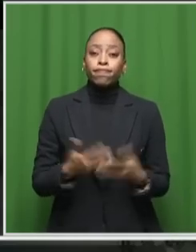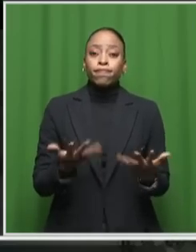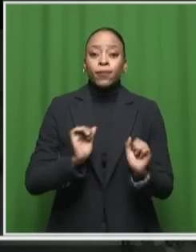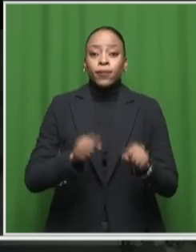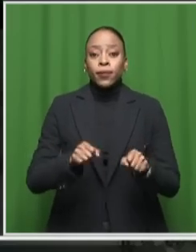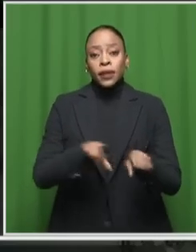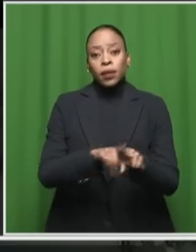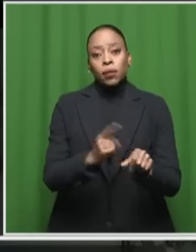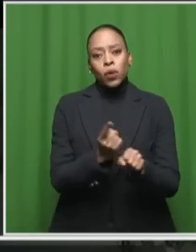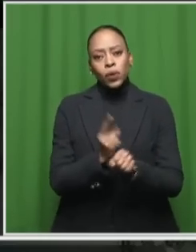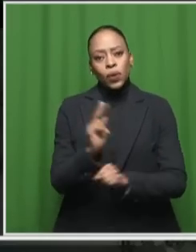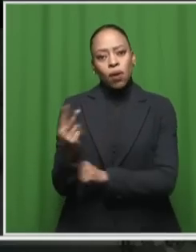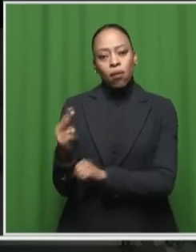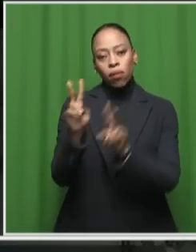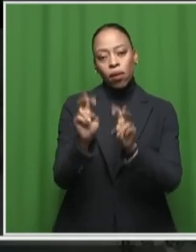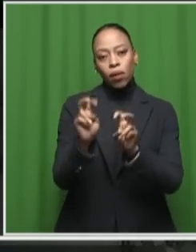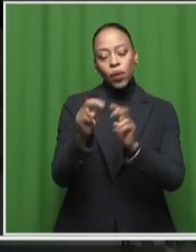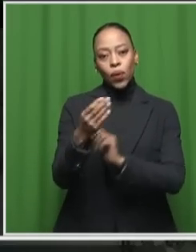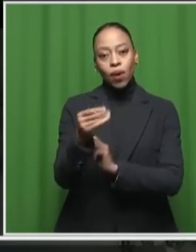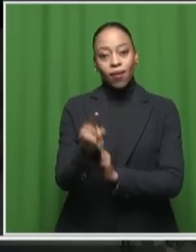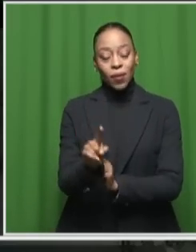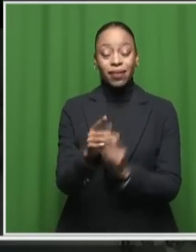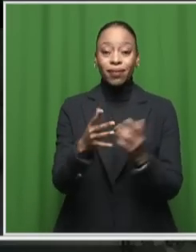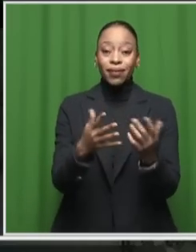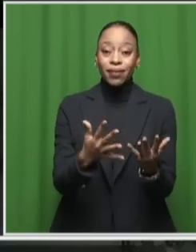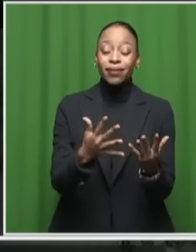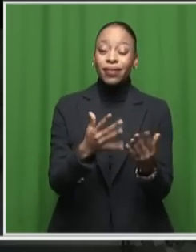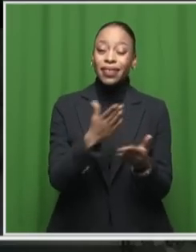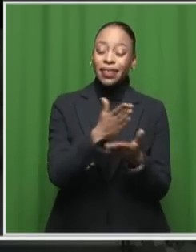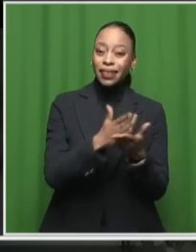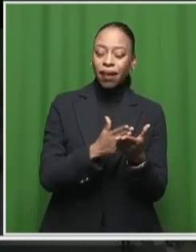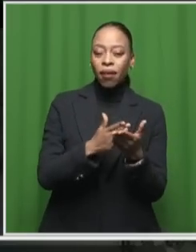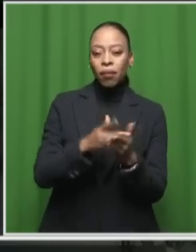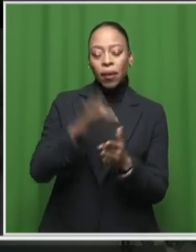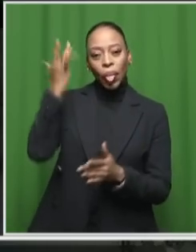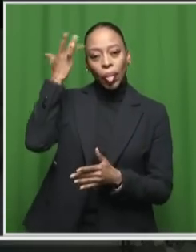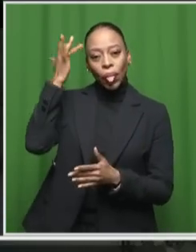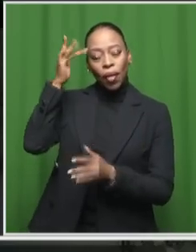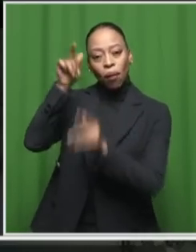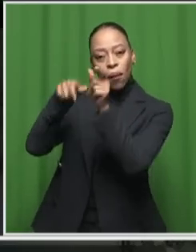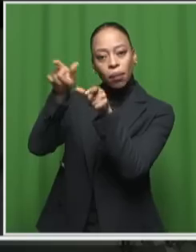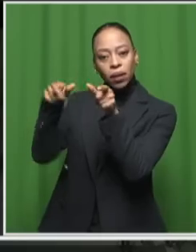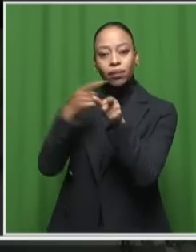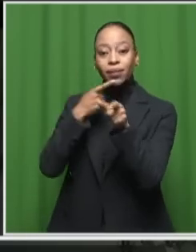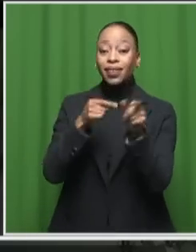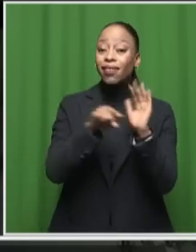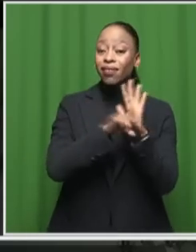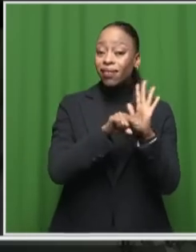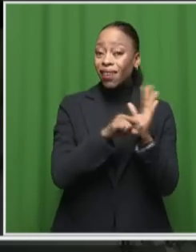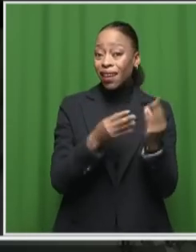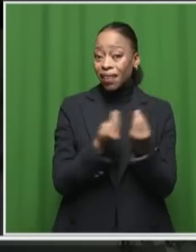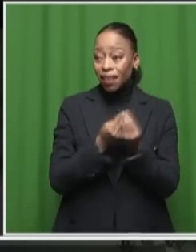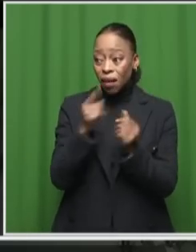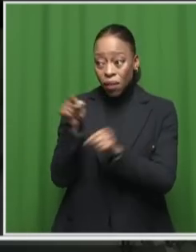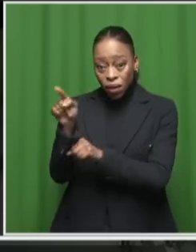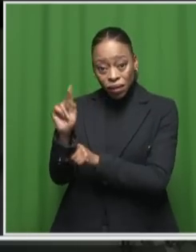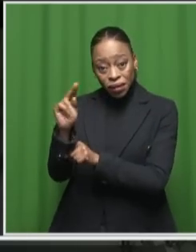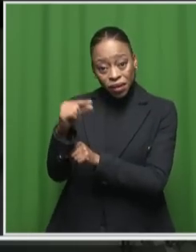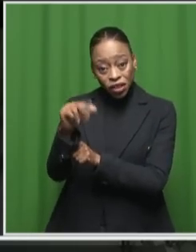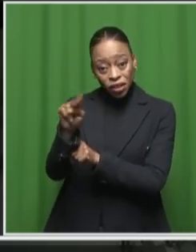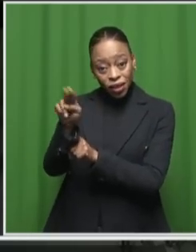Manuel, one of the issues is, according to some experts, one of the main disadvantages is, of course, the potential